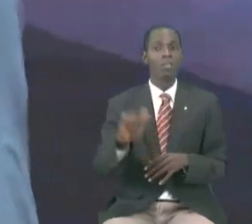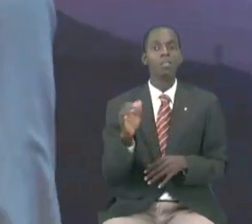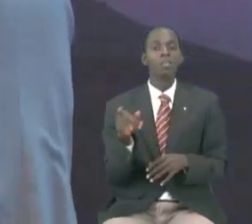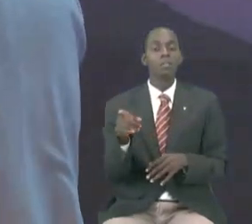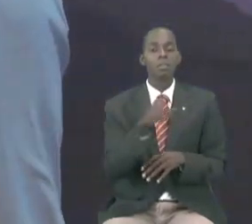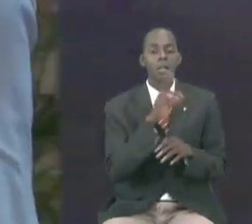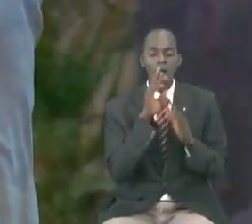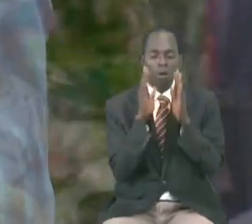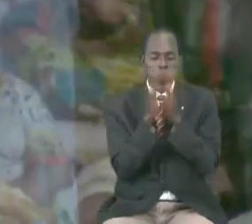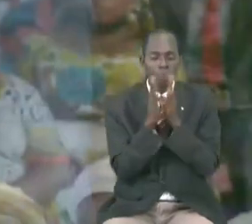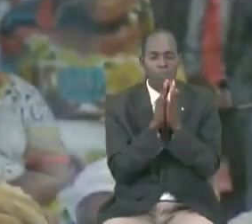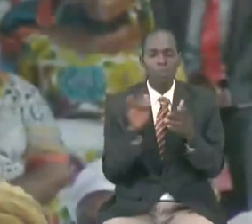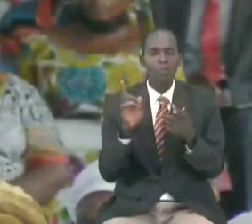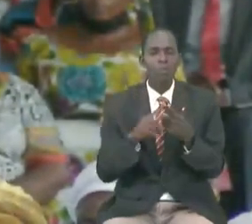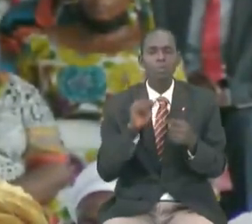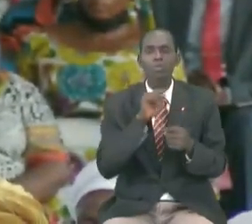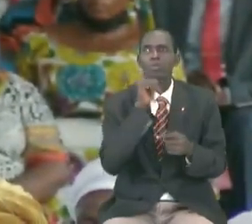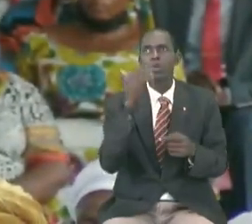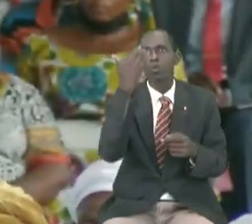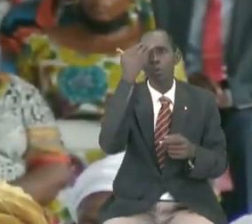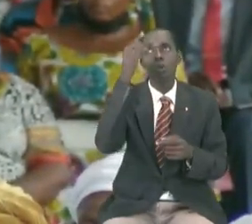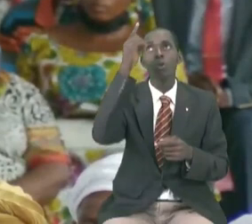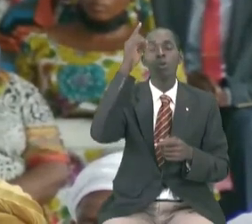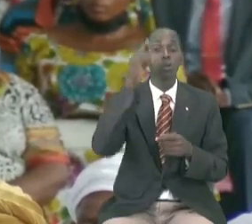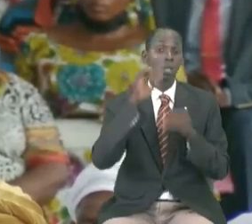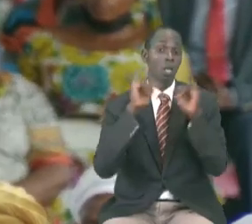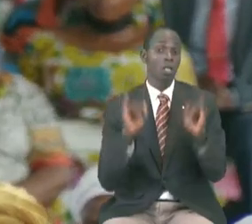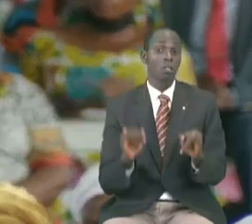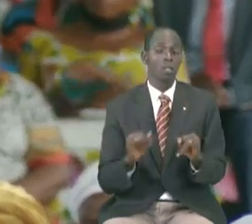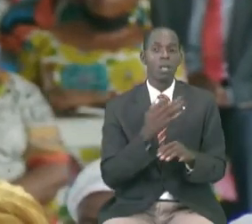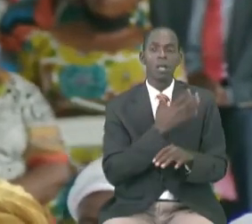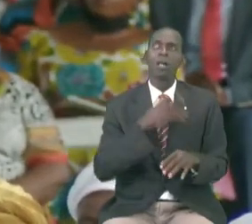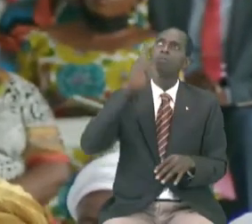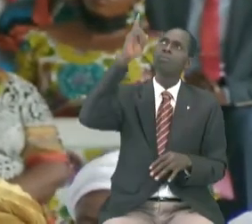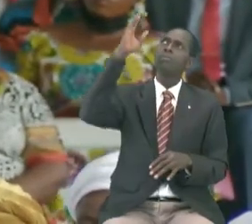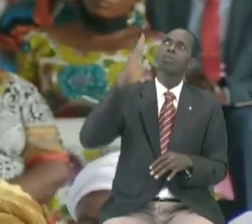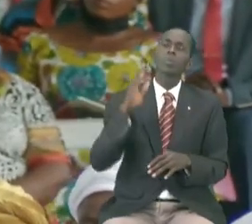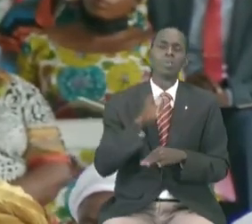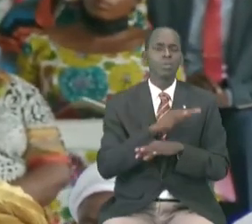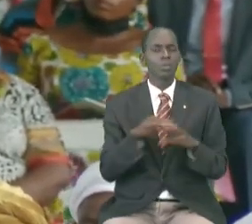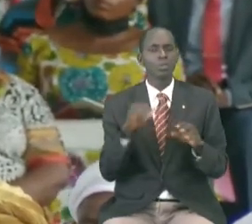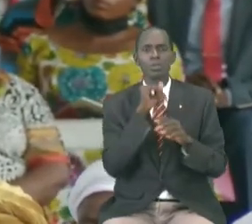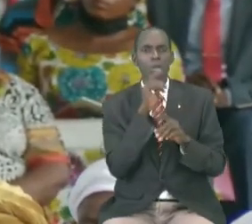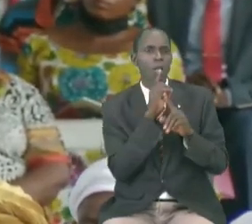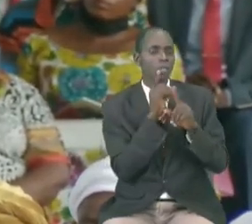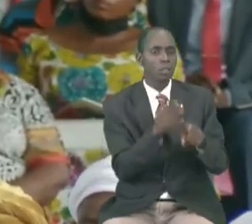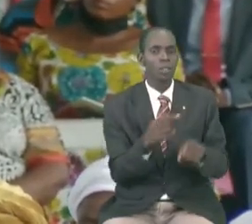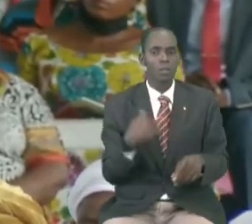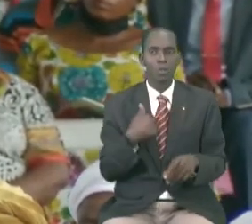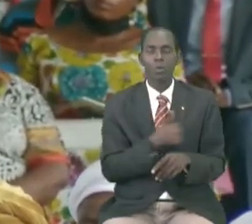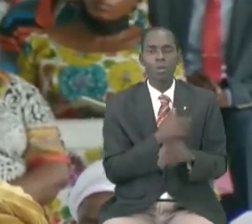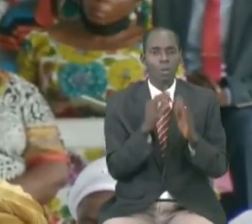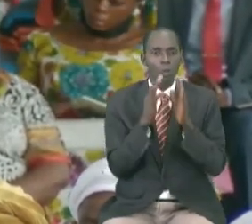prayer we pray while we're in rebellion, running away from God, or assisting